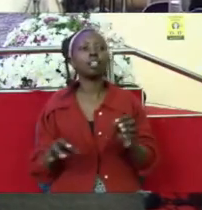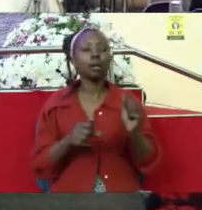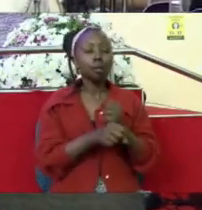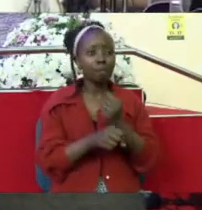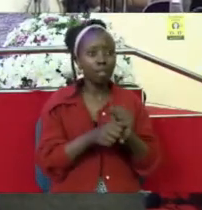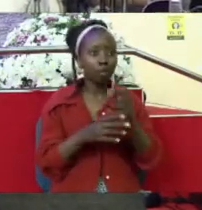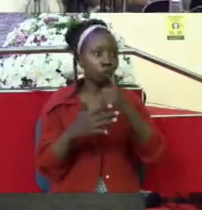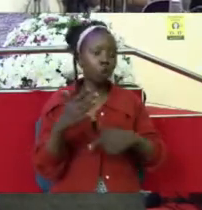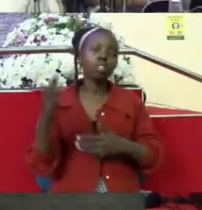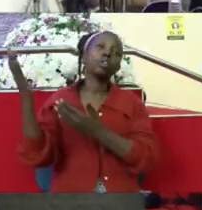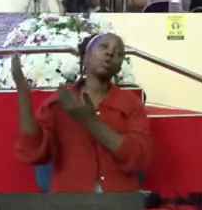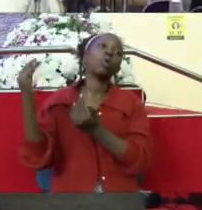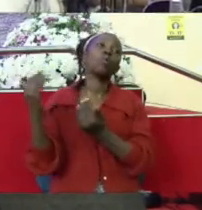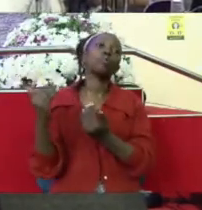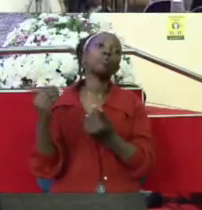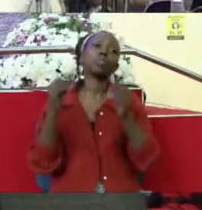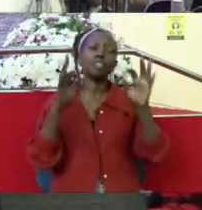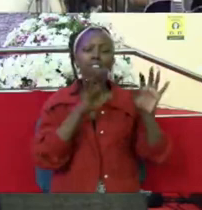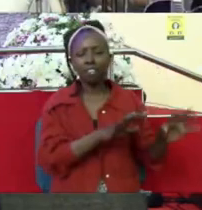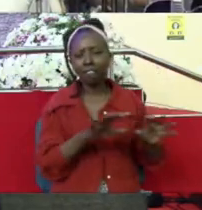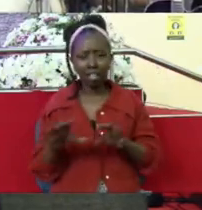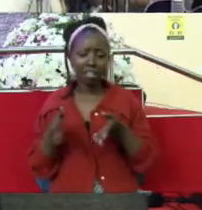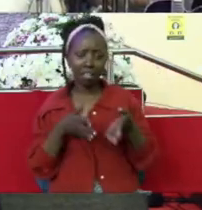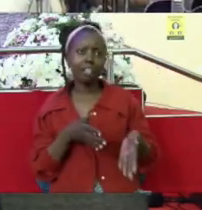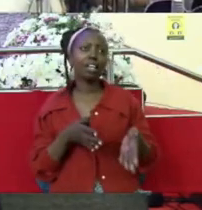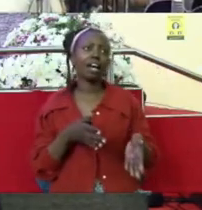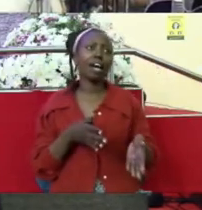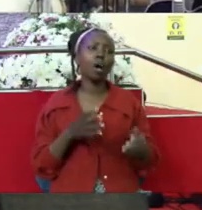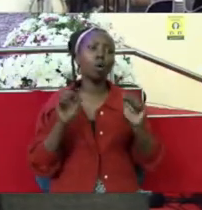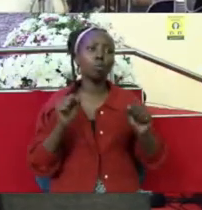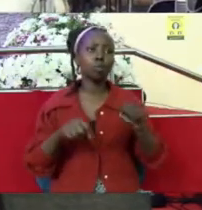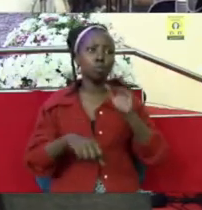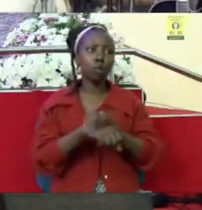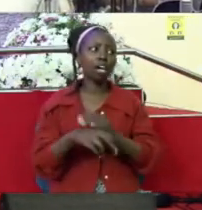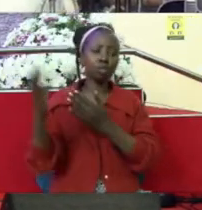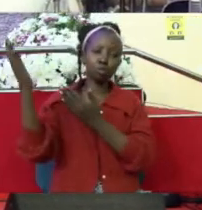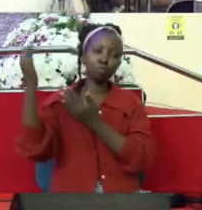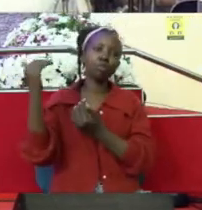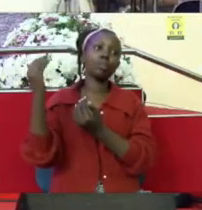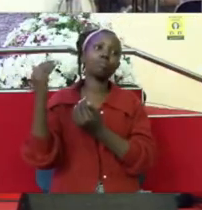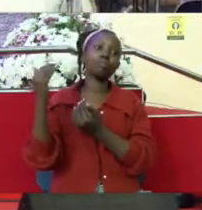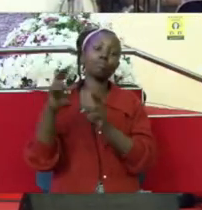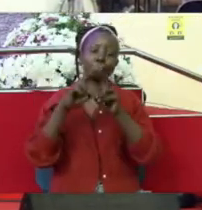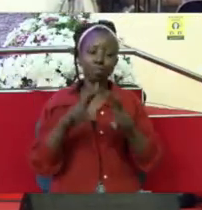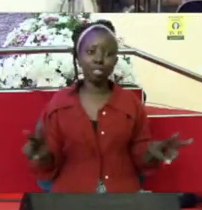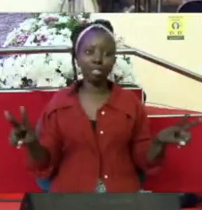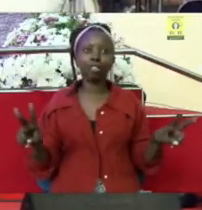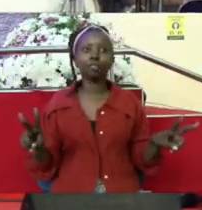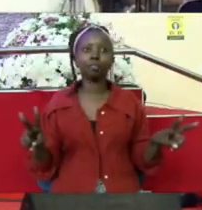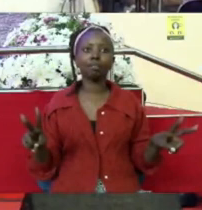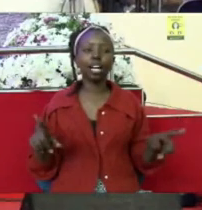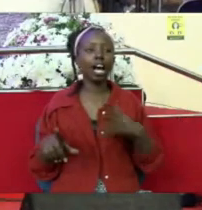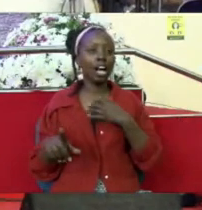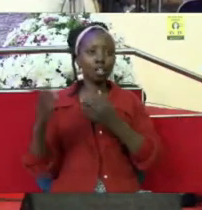hope. Inatoa tumaini. When the pressure is on. Wakati msukumo uko. We discover peace. Kuna kutambulika kwa amani. This is what he